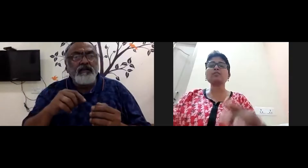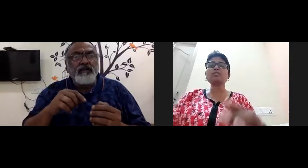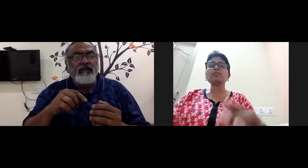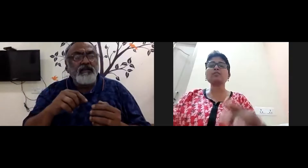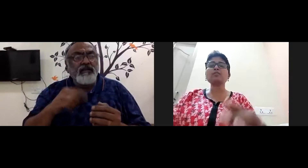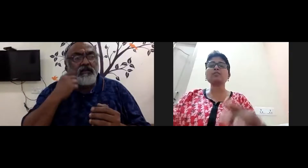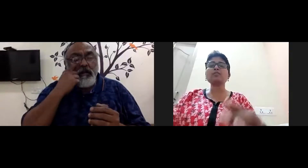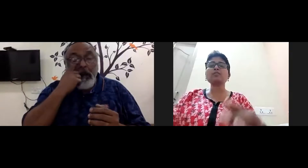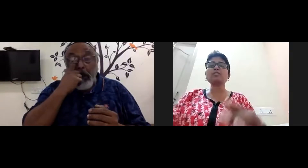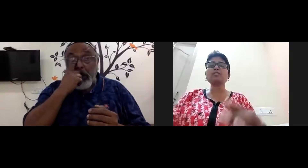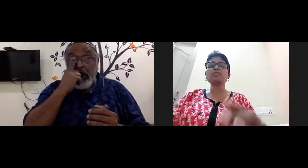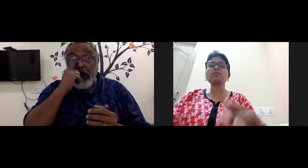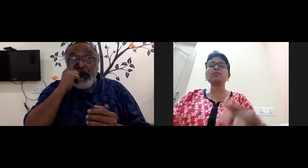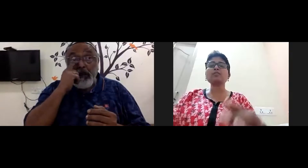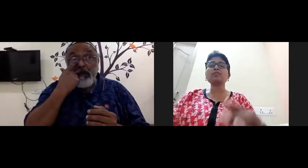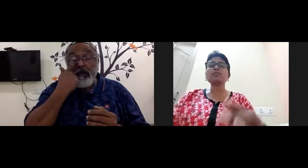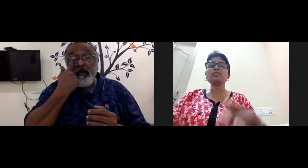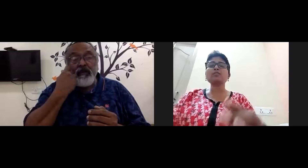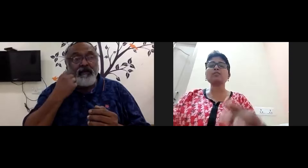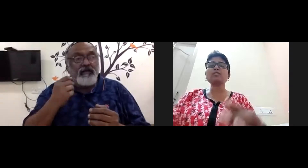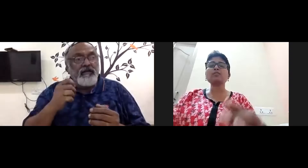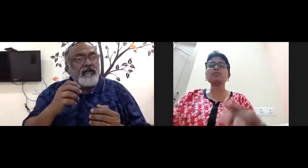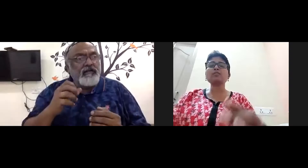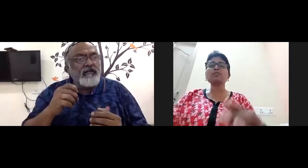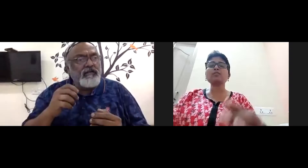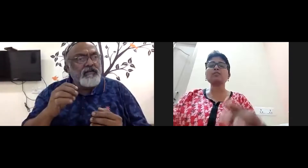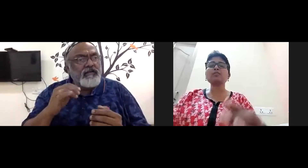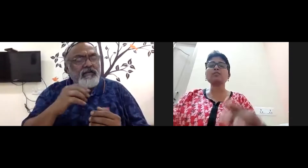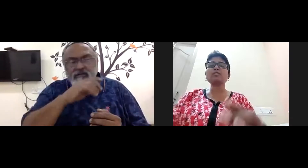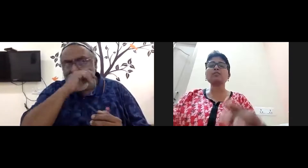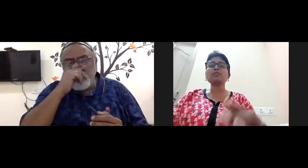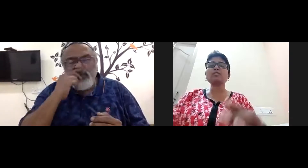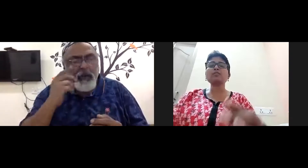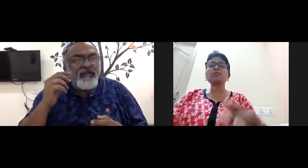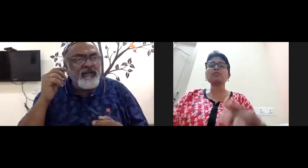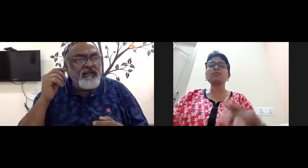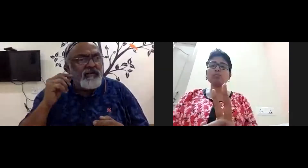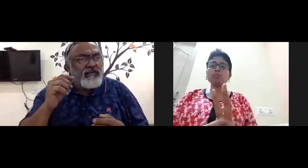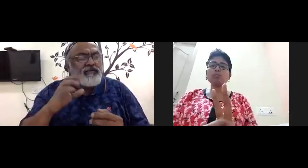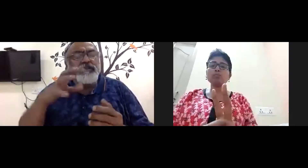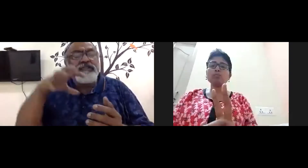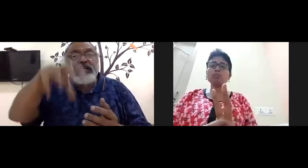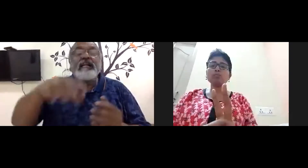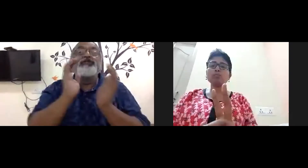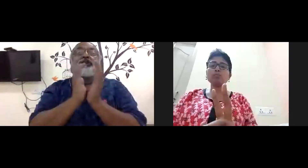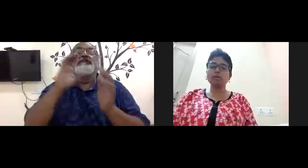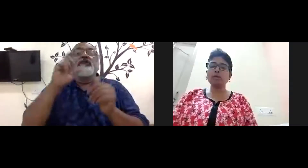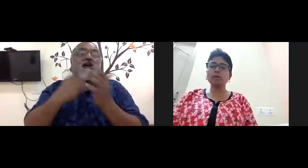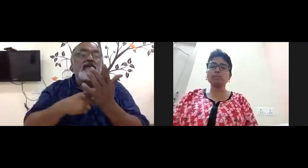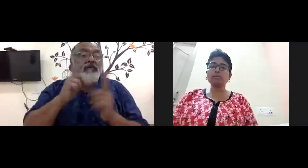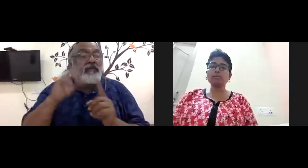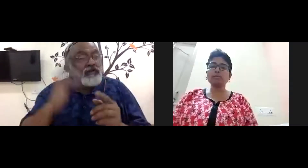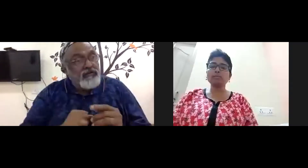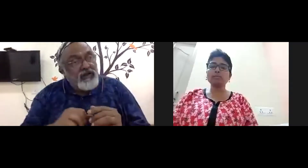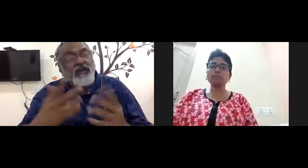money from the the state insurance card or the Ayushman Bharat. So you can try with both these